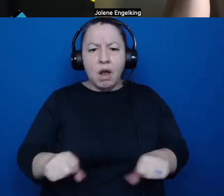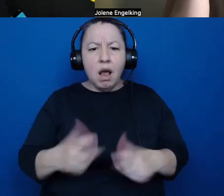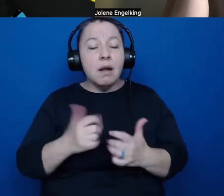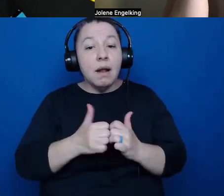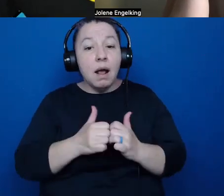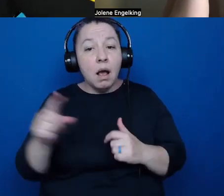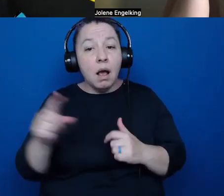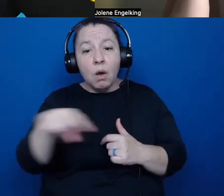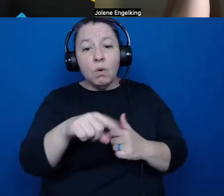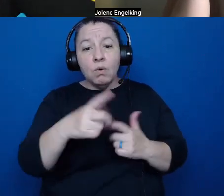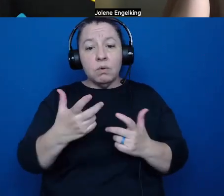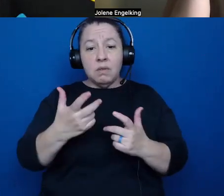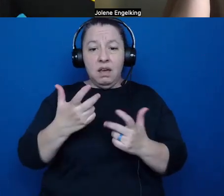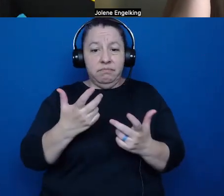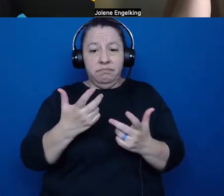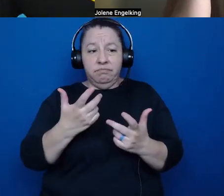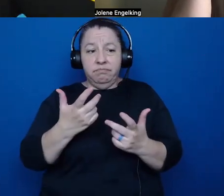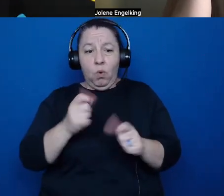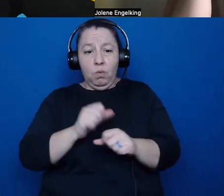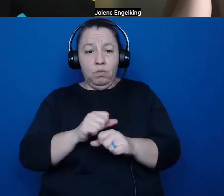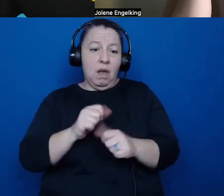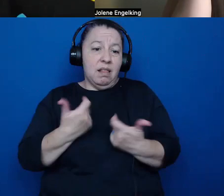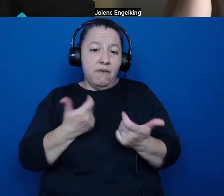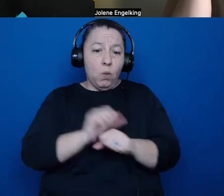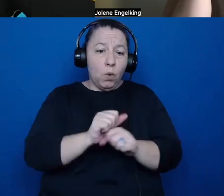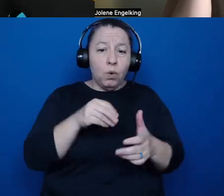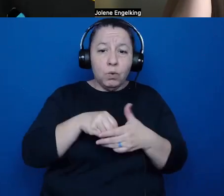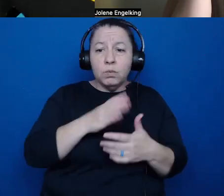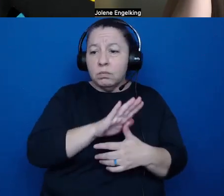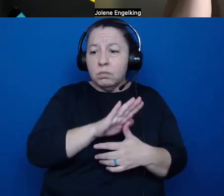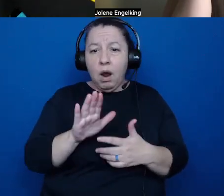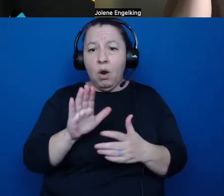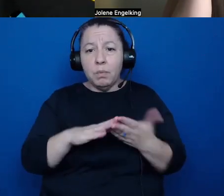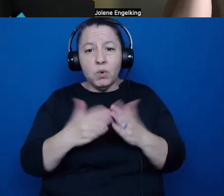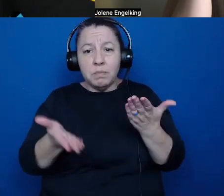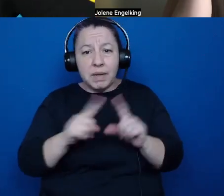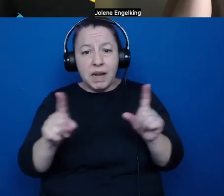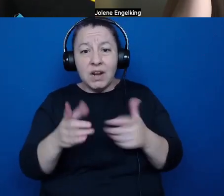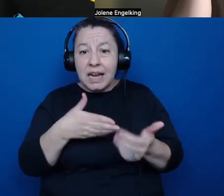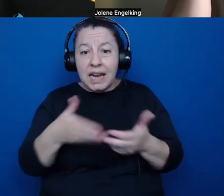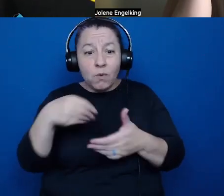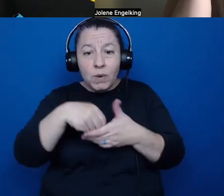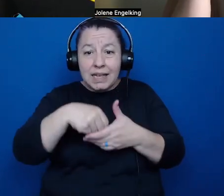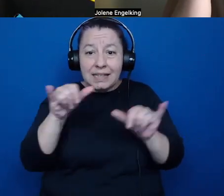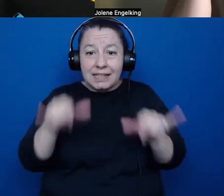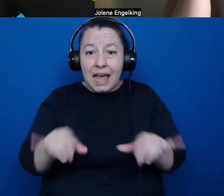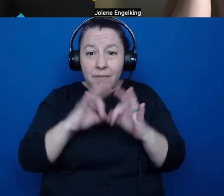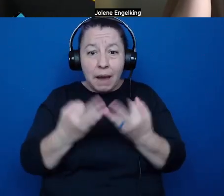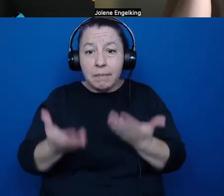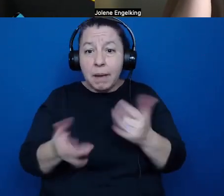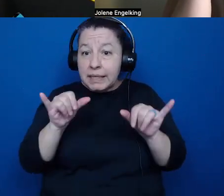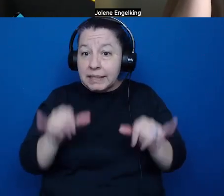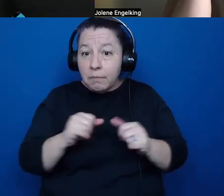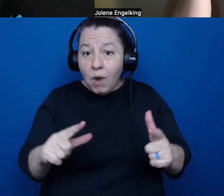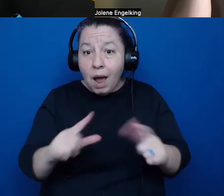they navigate their community could be very different, even in families too. Like, they might belong to the same tribe, but not all families,